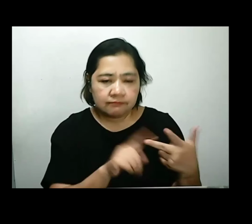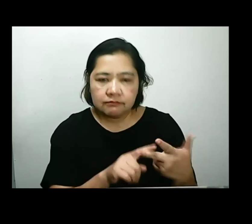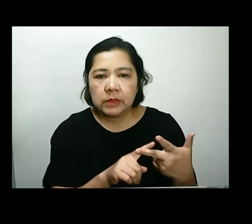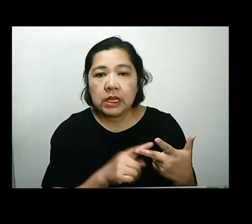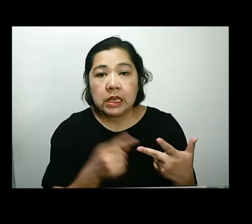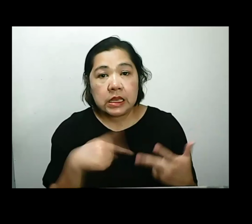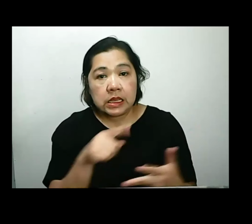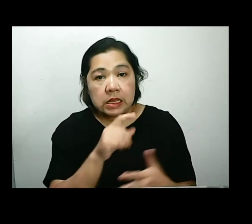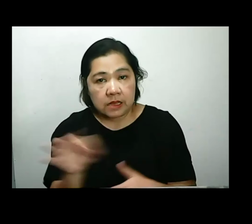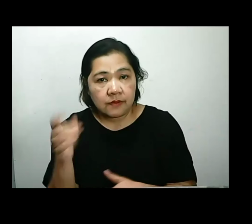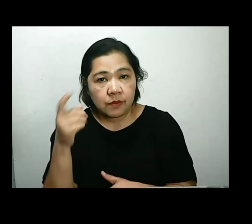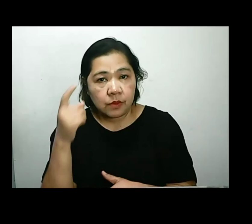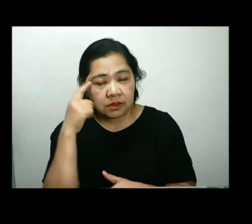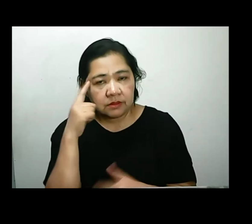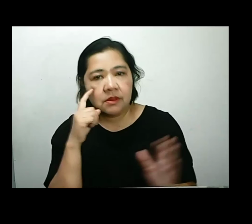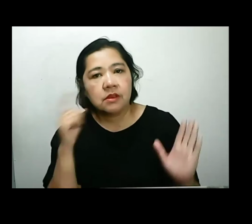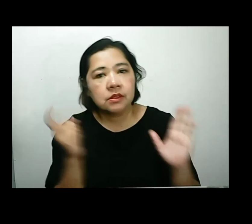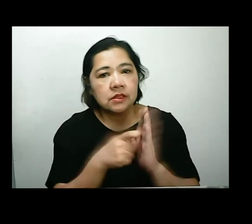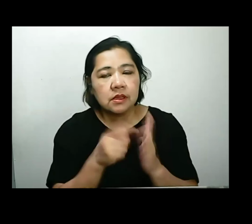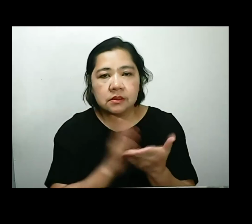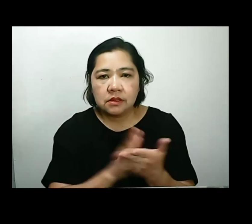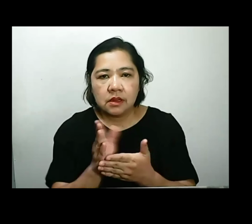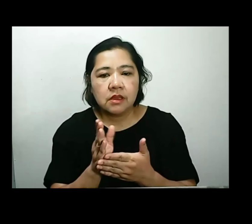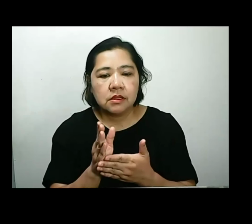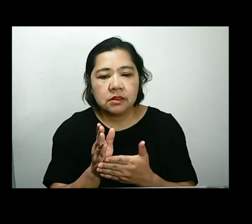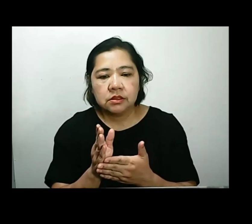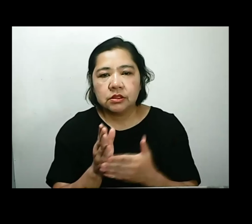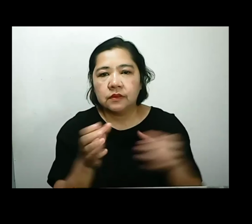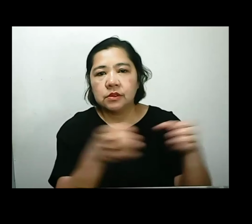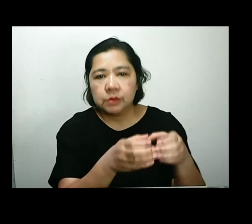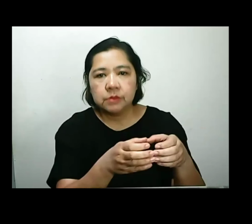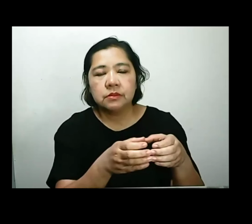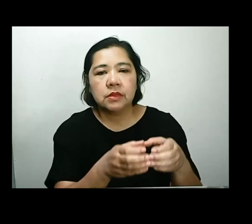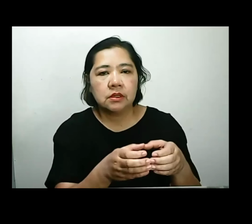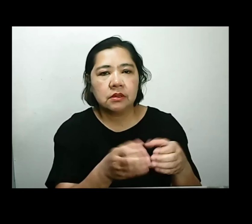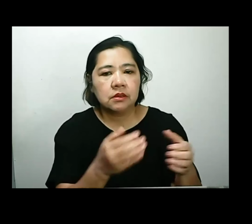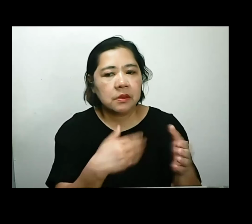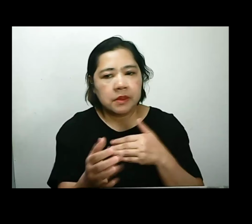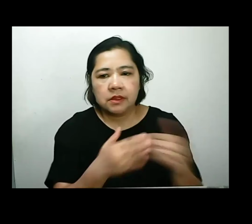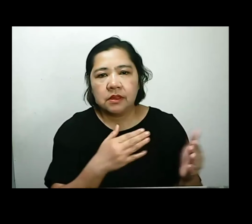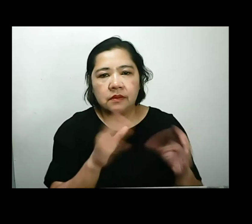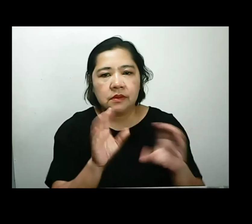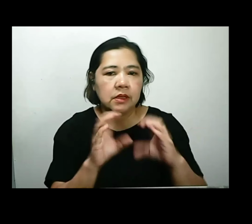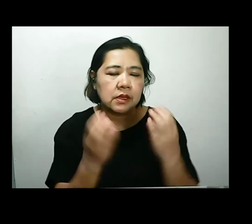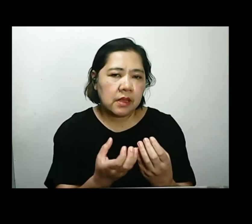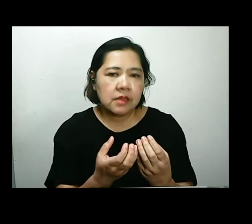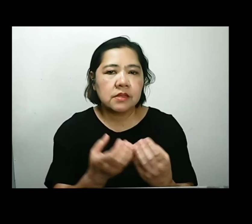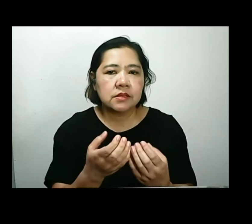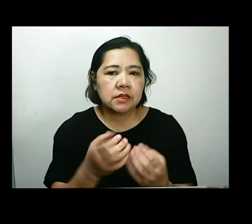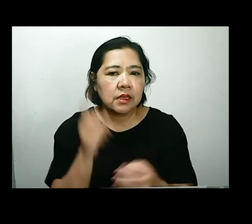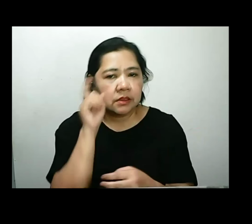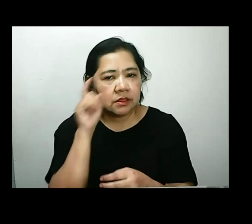do recognize the rights of groups, regardless of class, gender, and ethnicity,